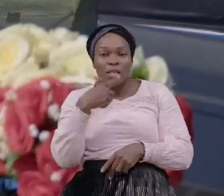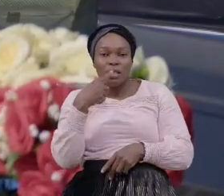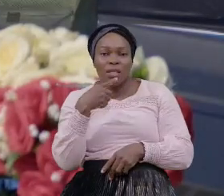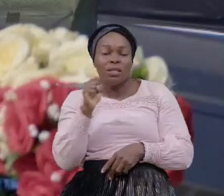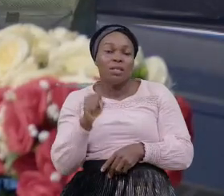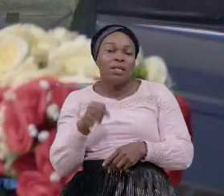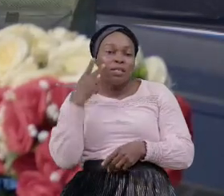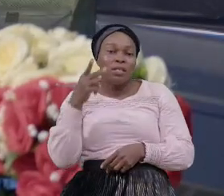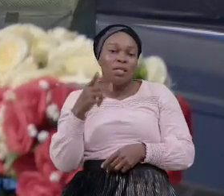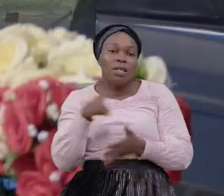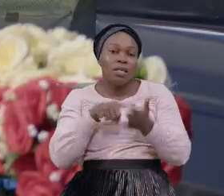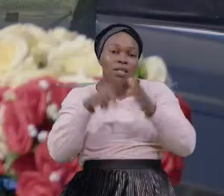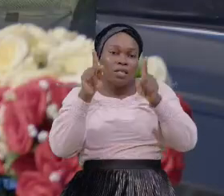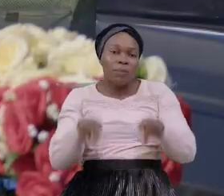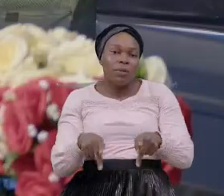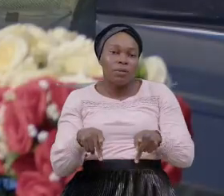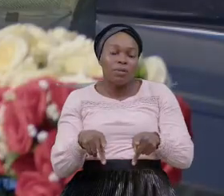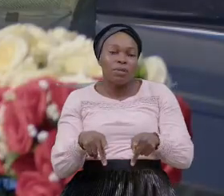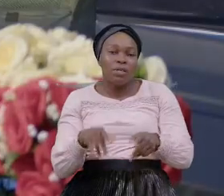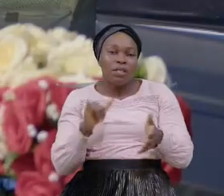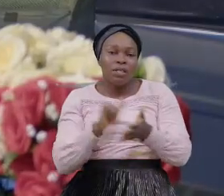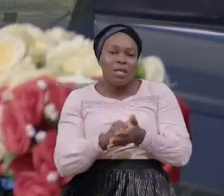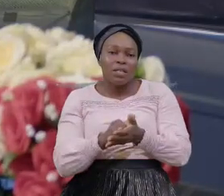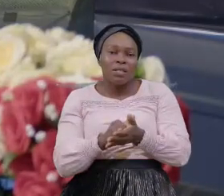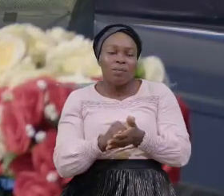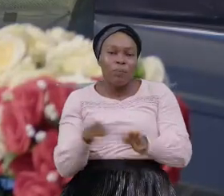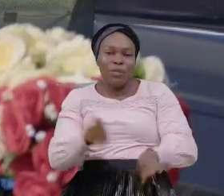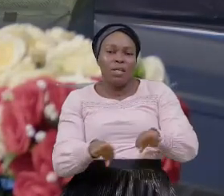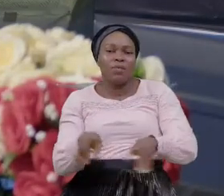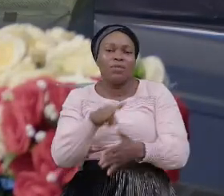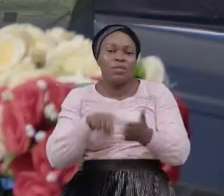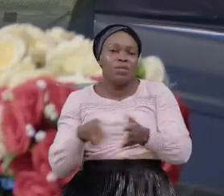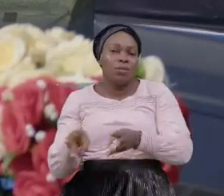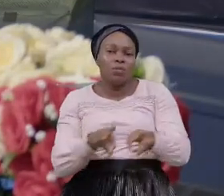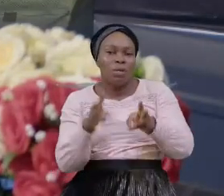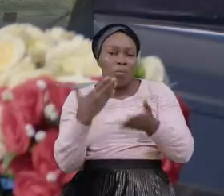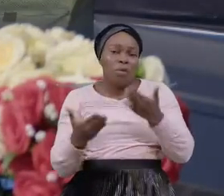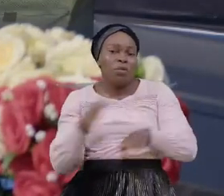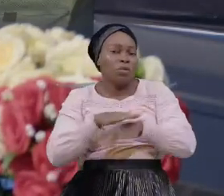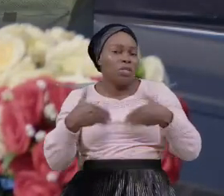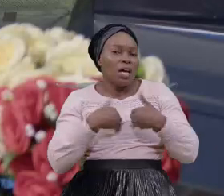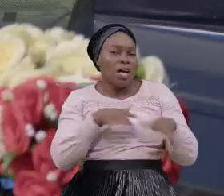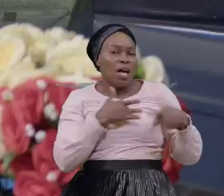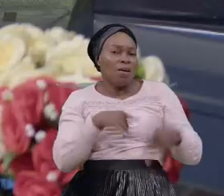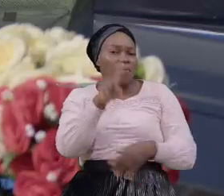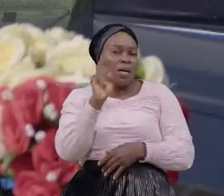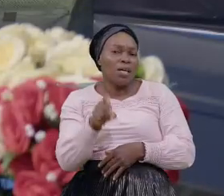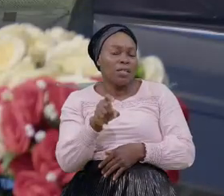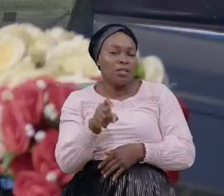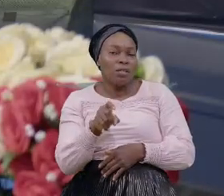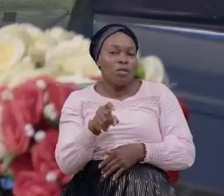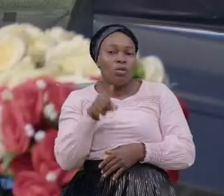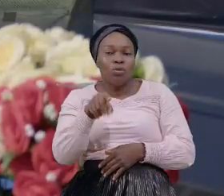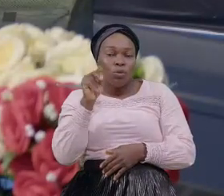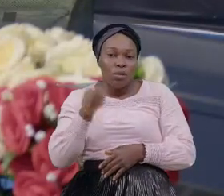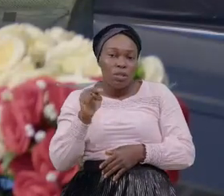woman. Doesn't he have a heart? Keep that heart. Keep that heart. Because that is the beginning.